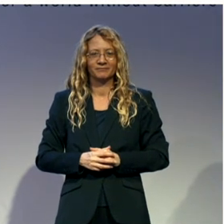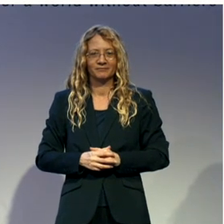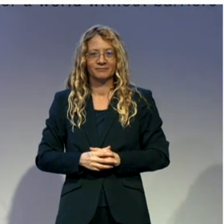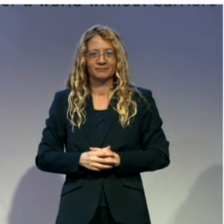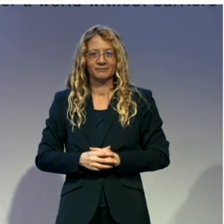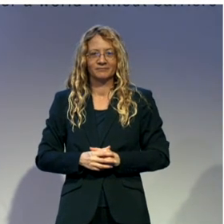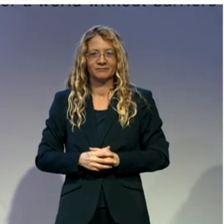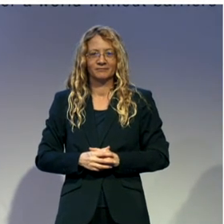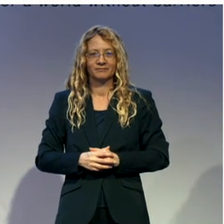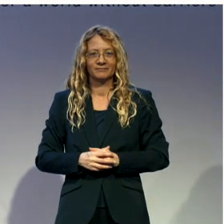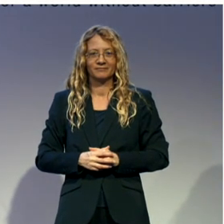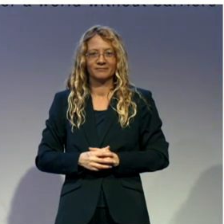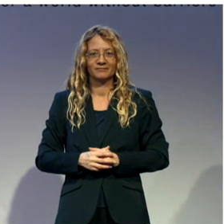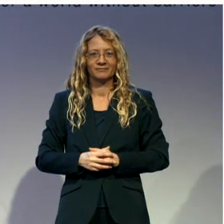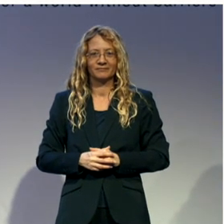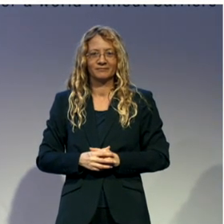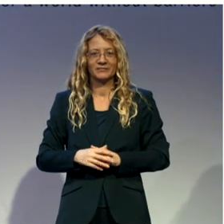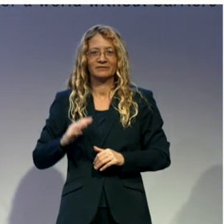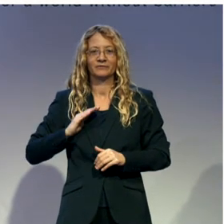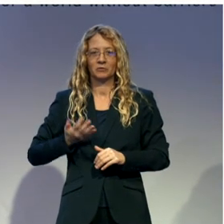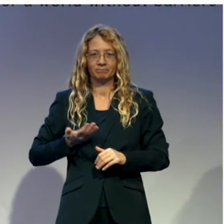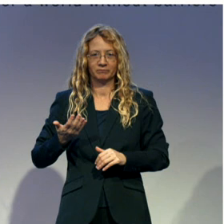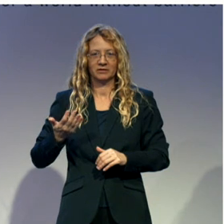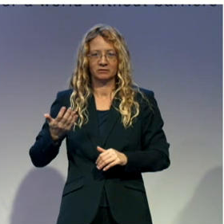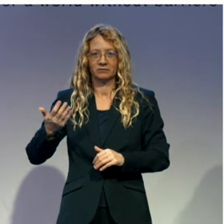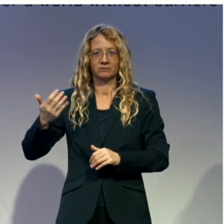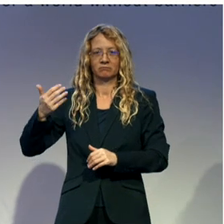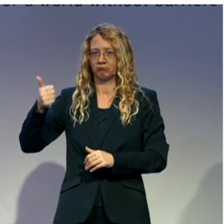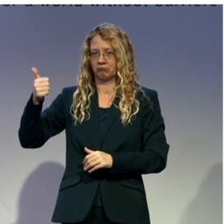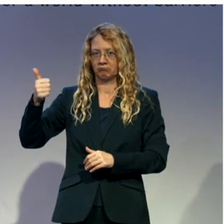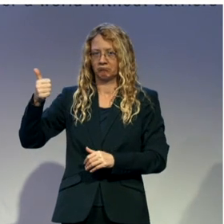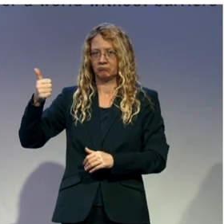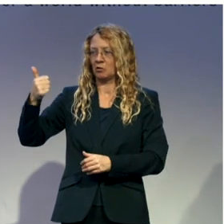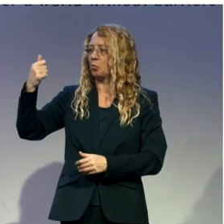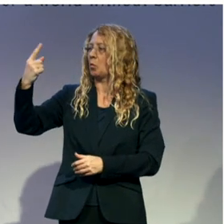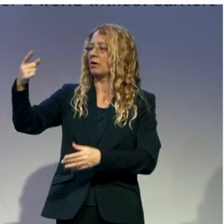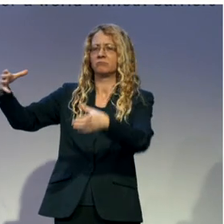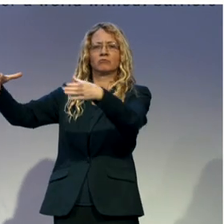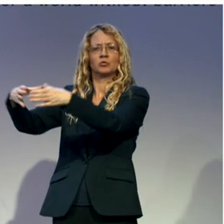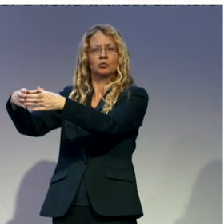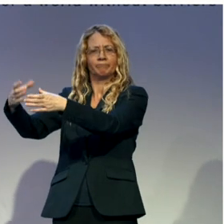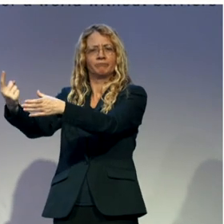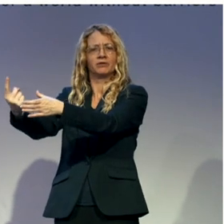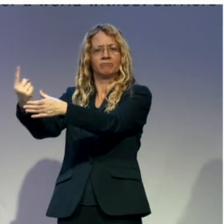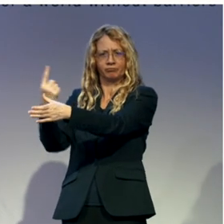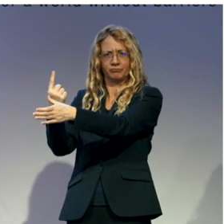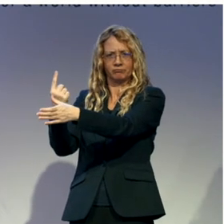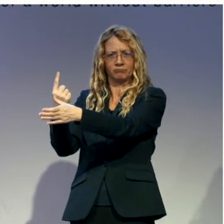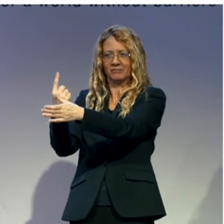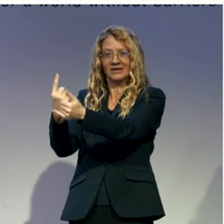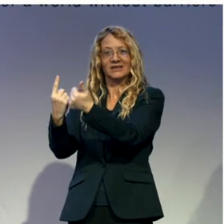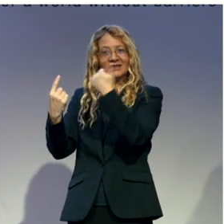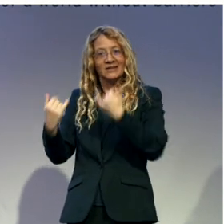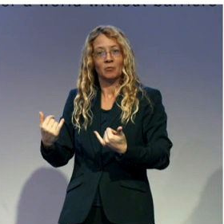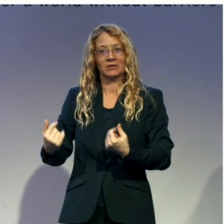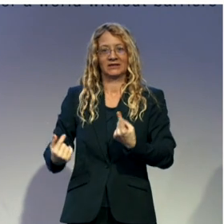been visited by some manager from the city who came to her and told her what to do. And now for the first time, she was actually visiting someone else and going out and